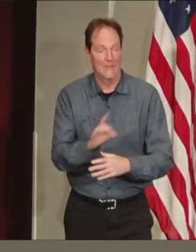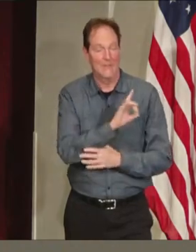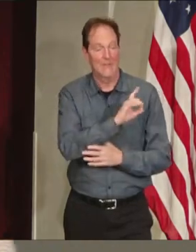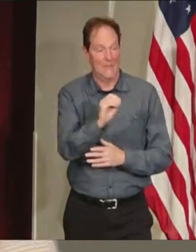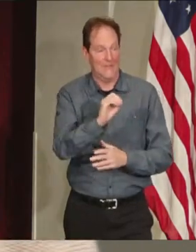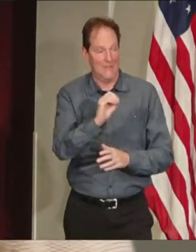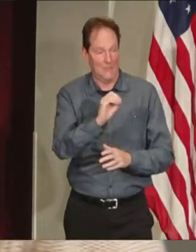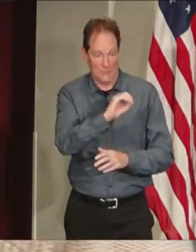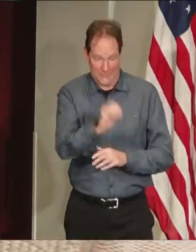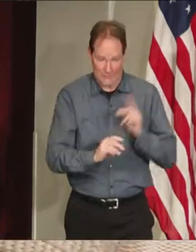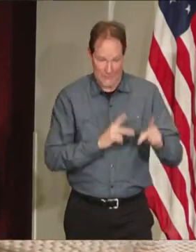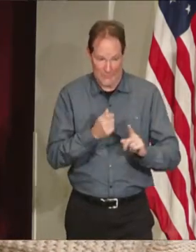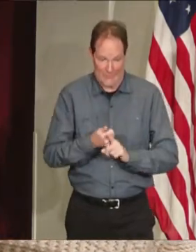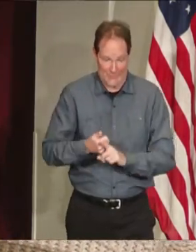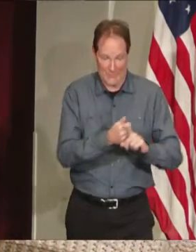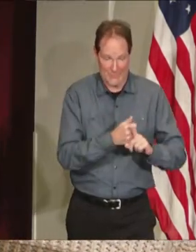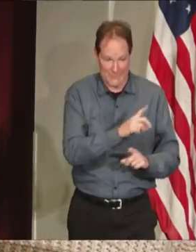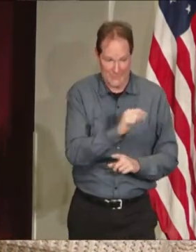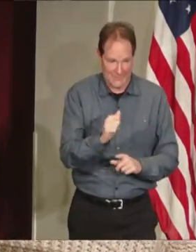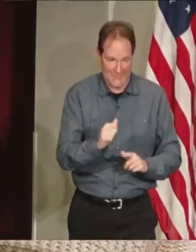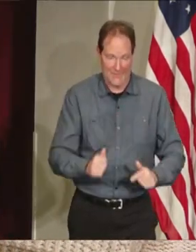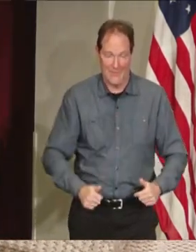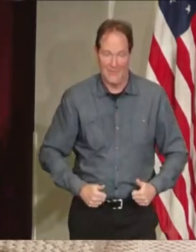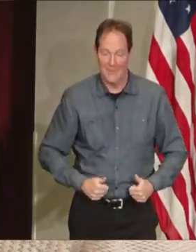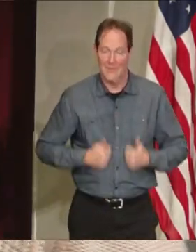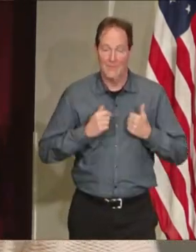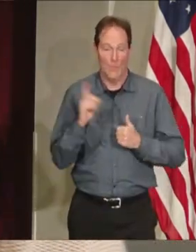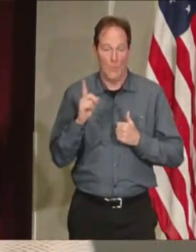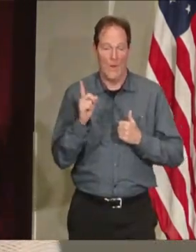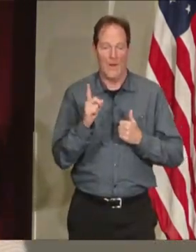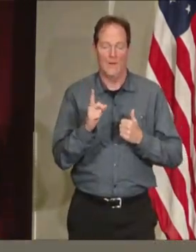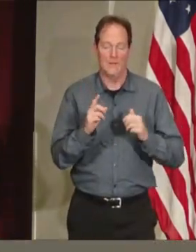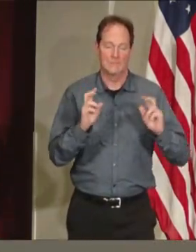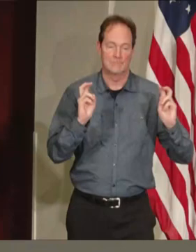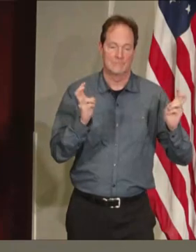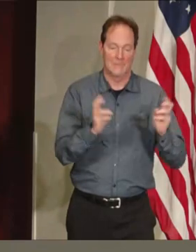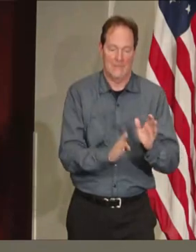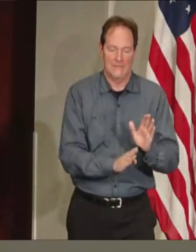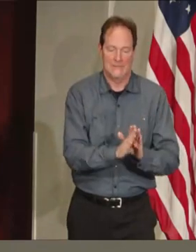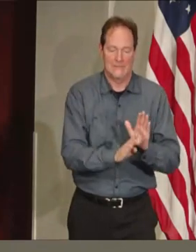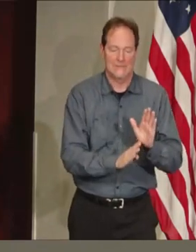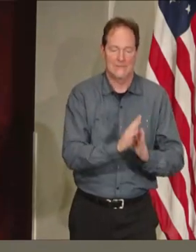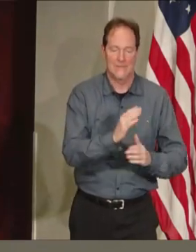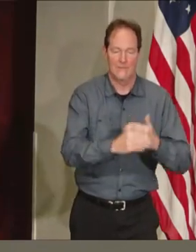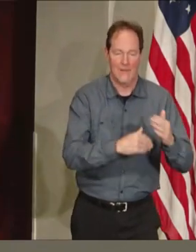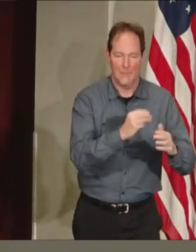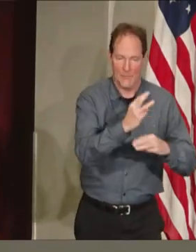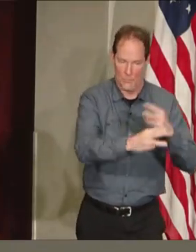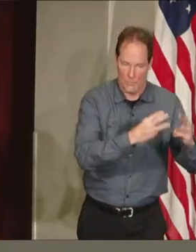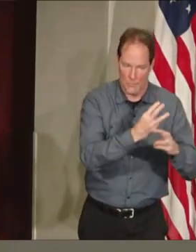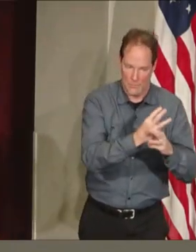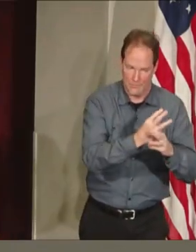of persons with disabilities live in the developing world. So can you speak a little bit about how